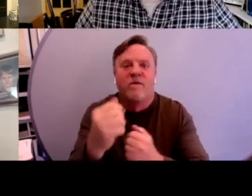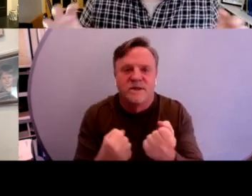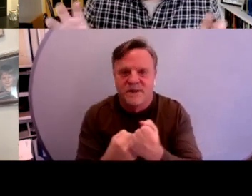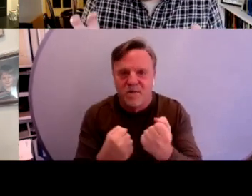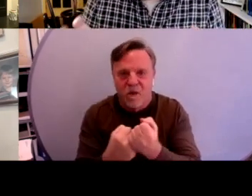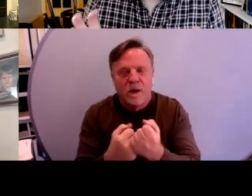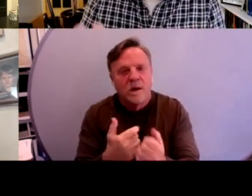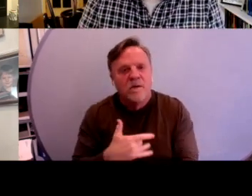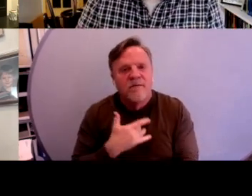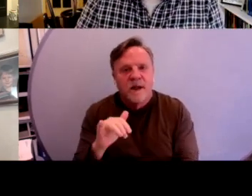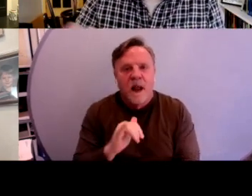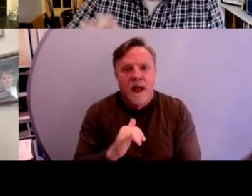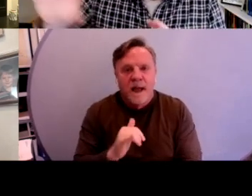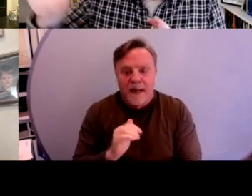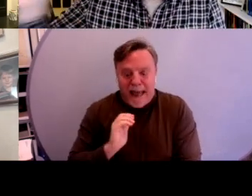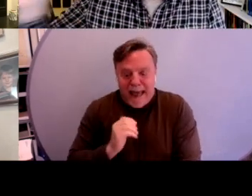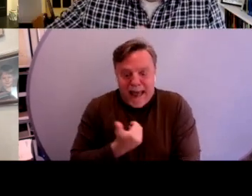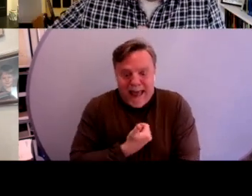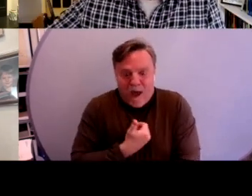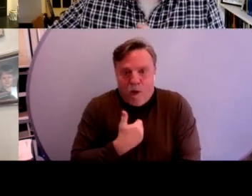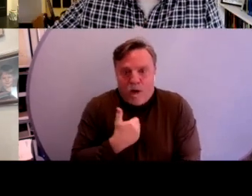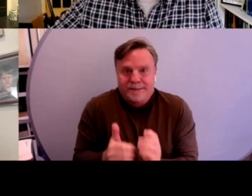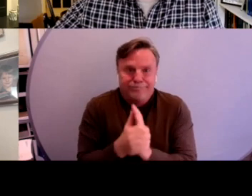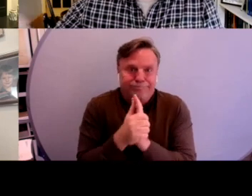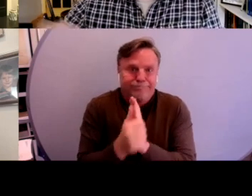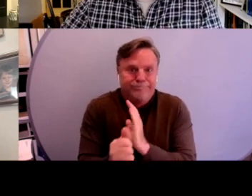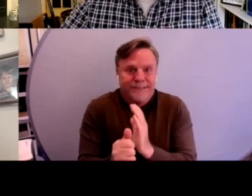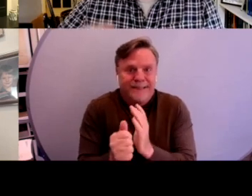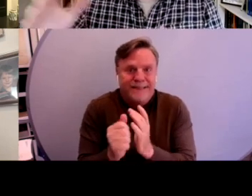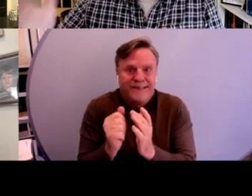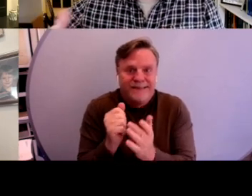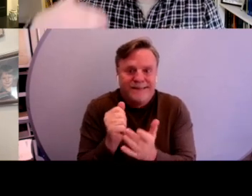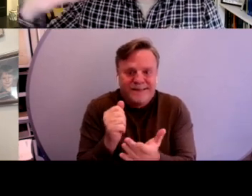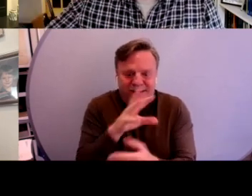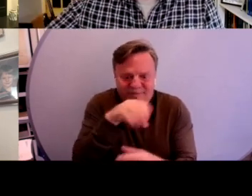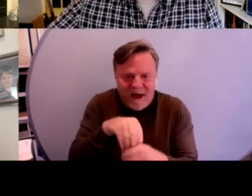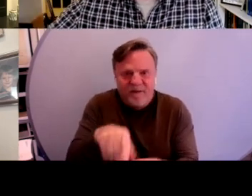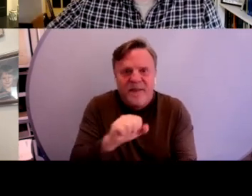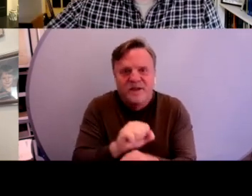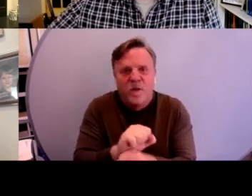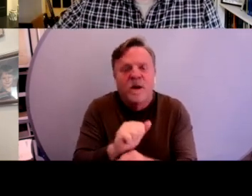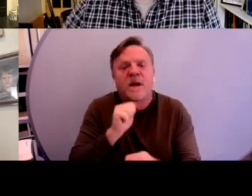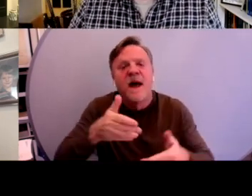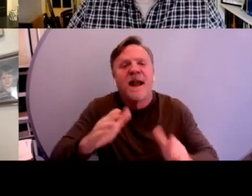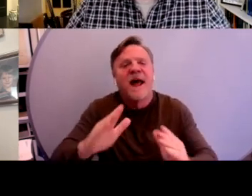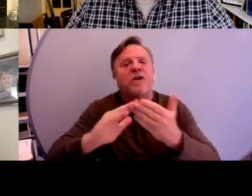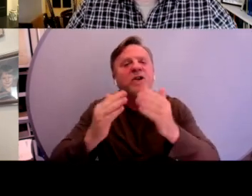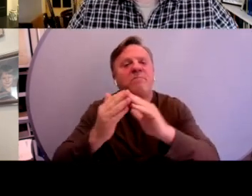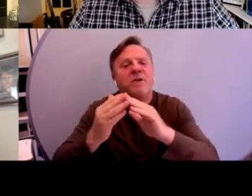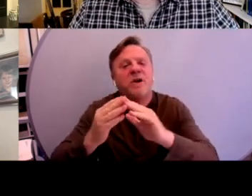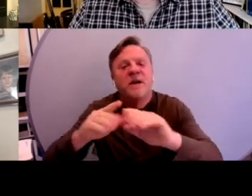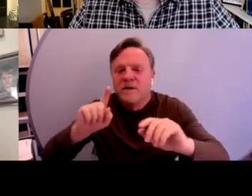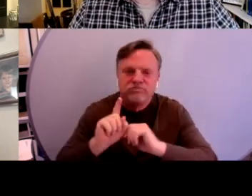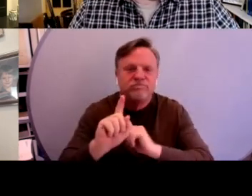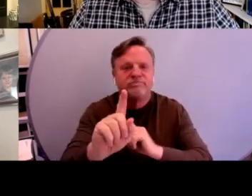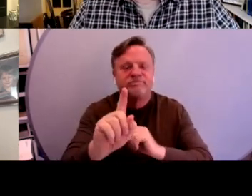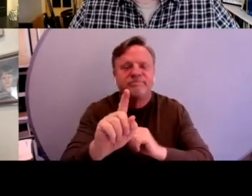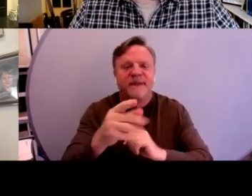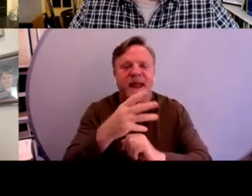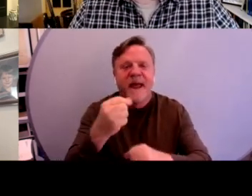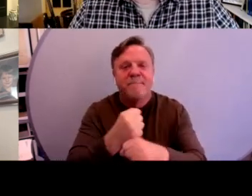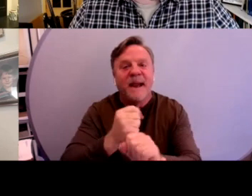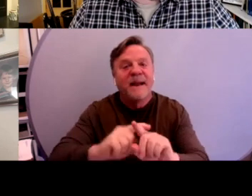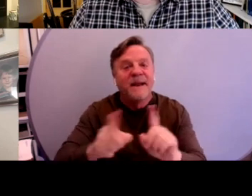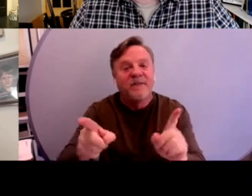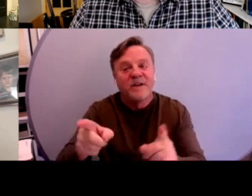feel like our own competence is kind of tied up in this work, and so not allow the community to step in and make a difference